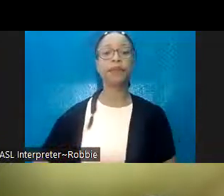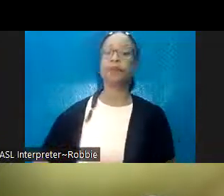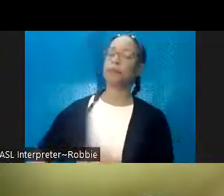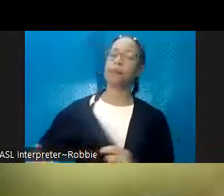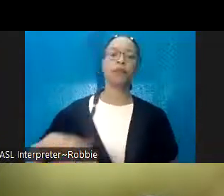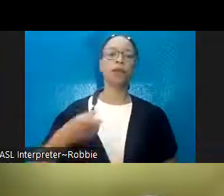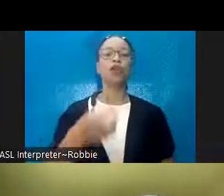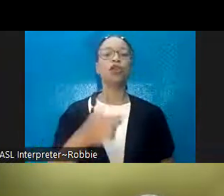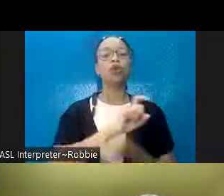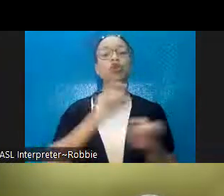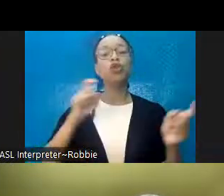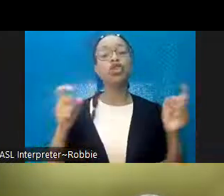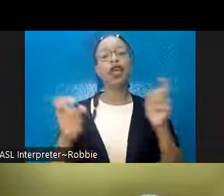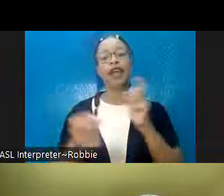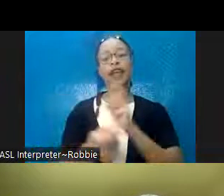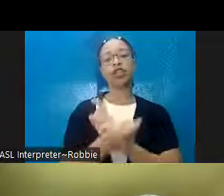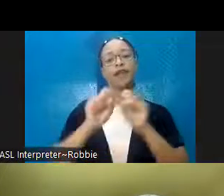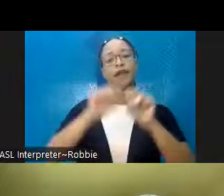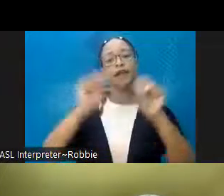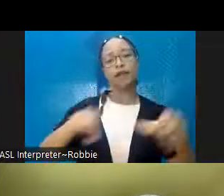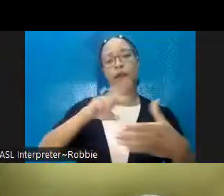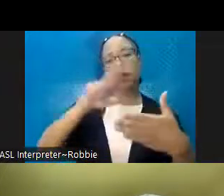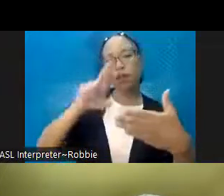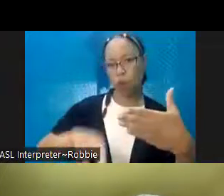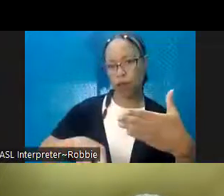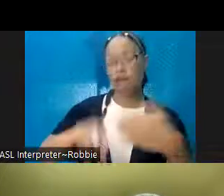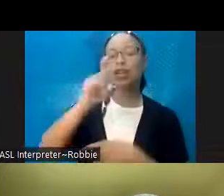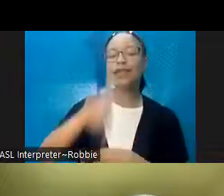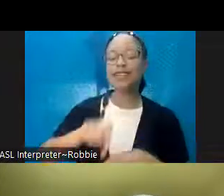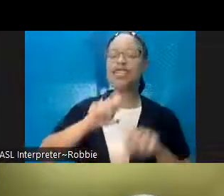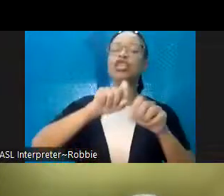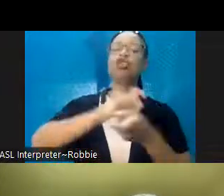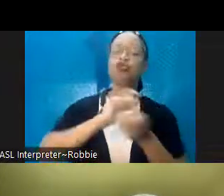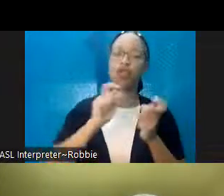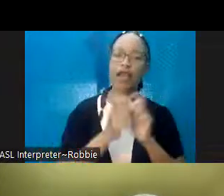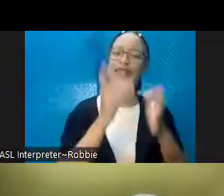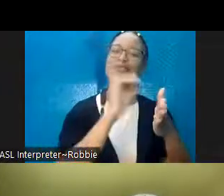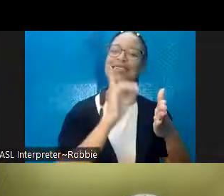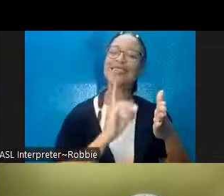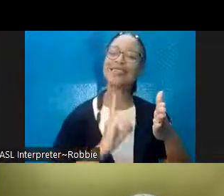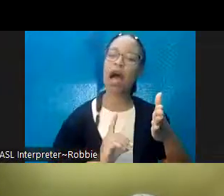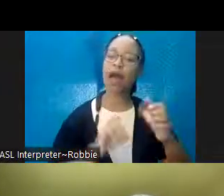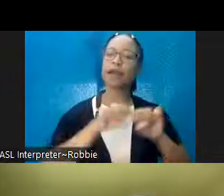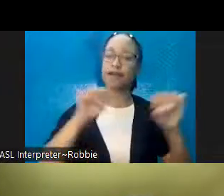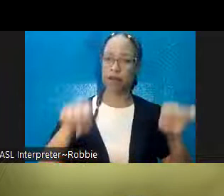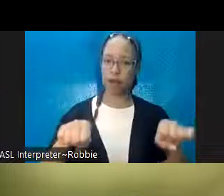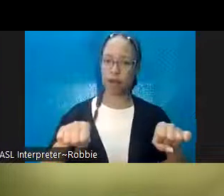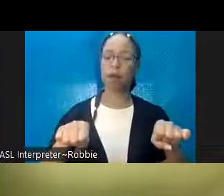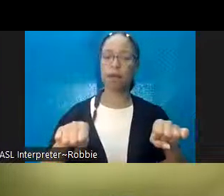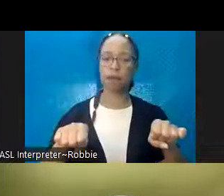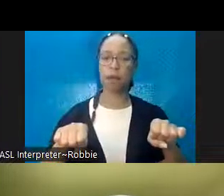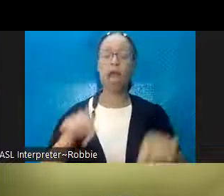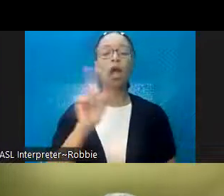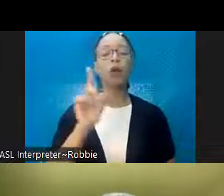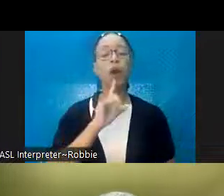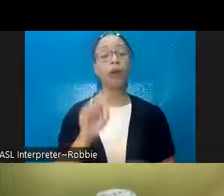so to change the system's results, we need to change the system's design, right? And where we